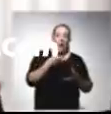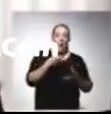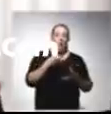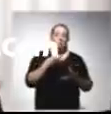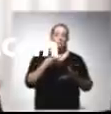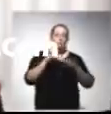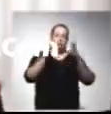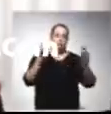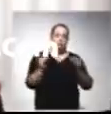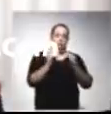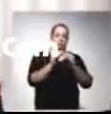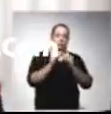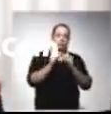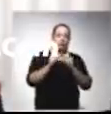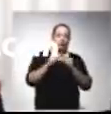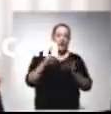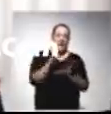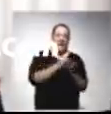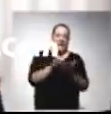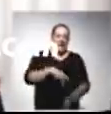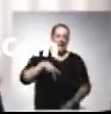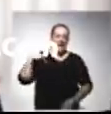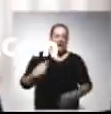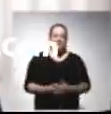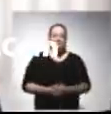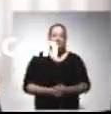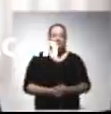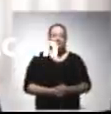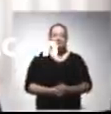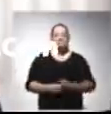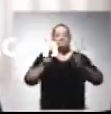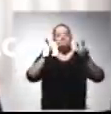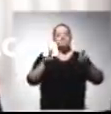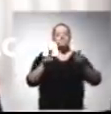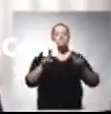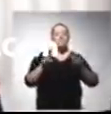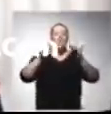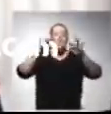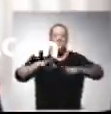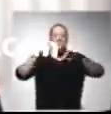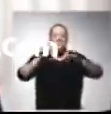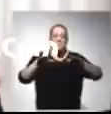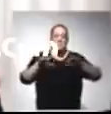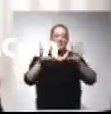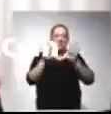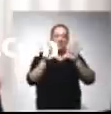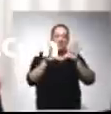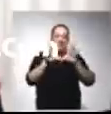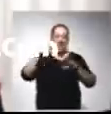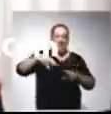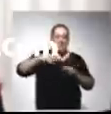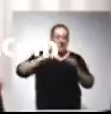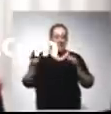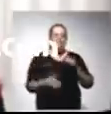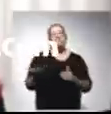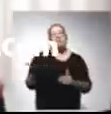wind speeds increasing, the coronal mass ejections and things like that. And you can tell that it's filling back up. Very huge boulders